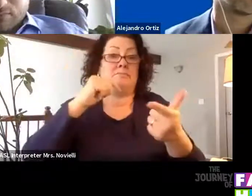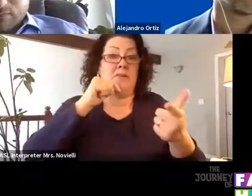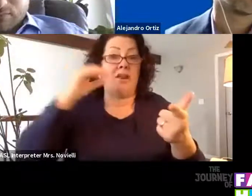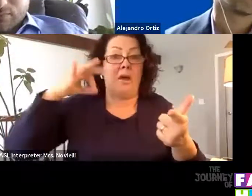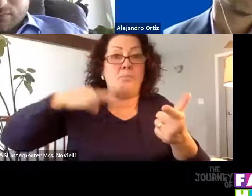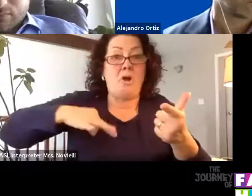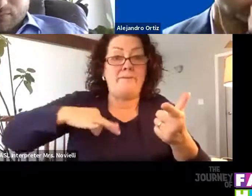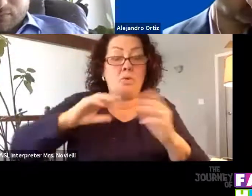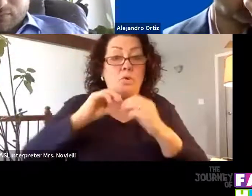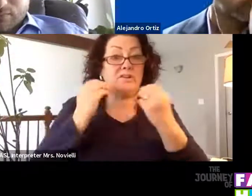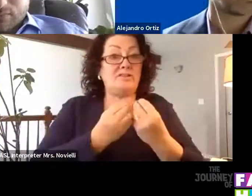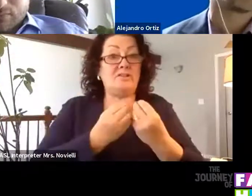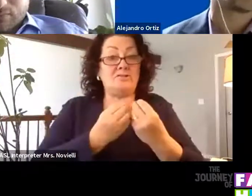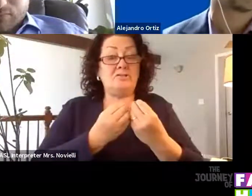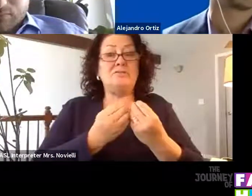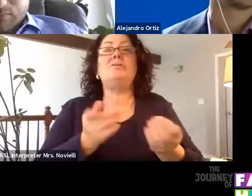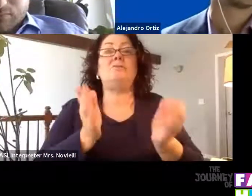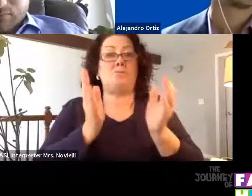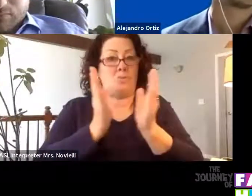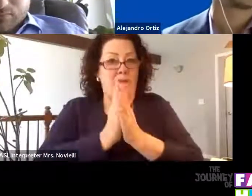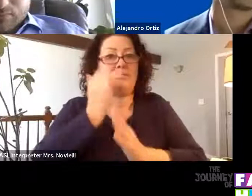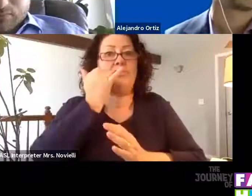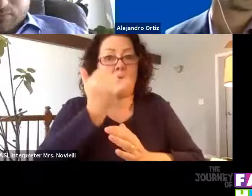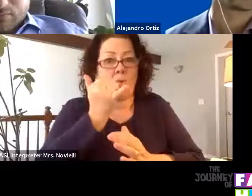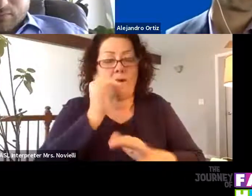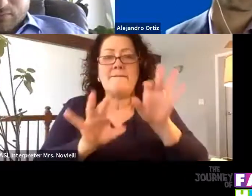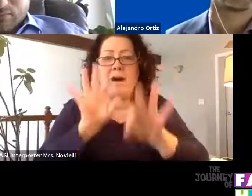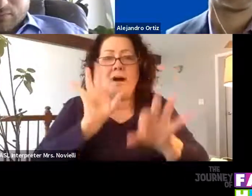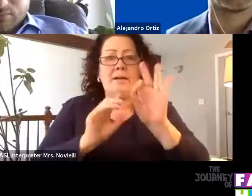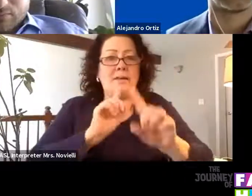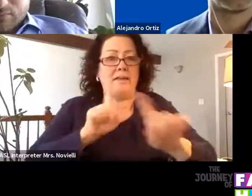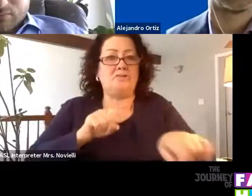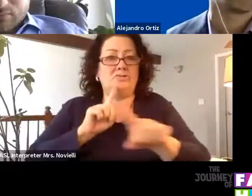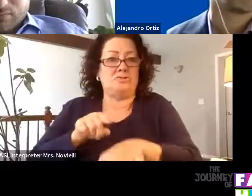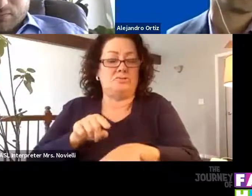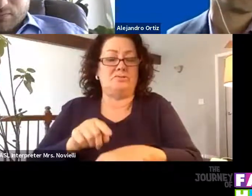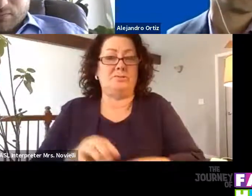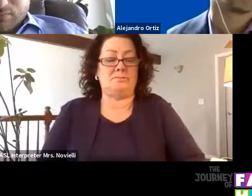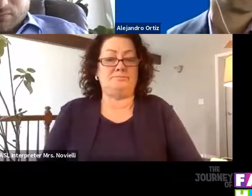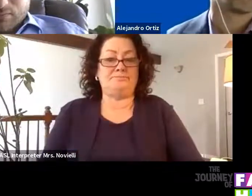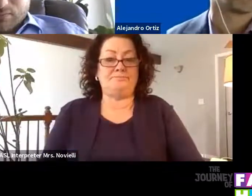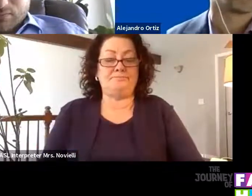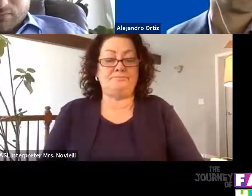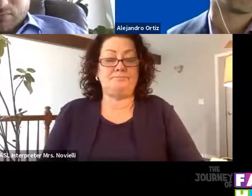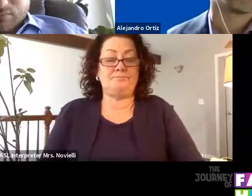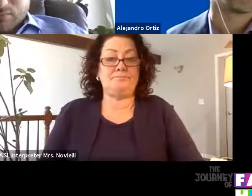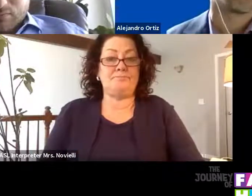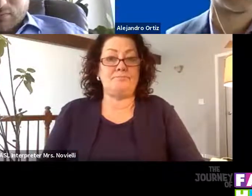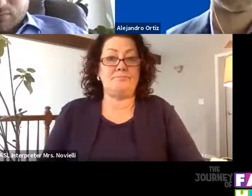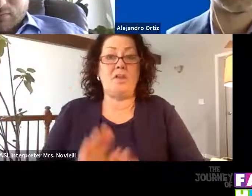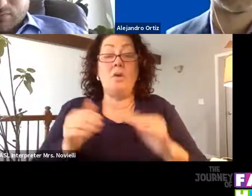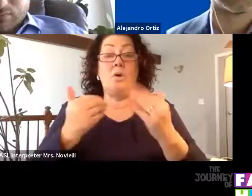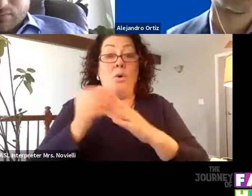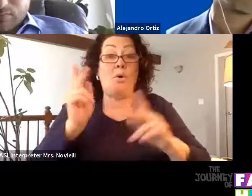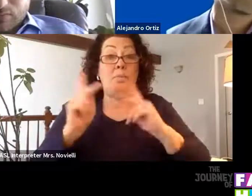space that are out there to help you figure out these issues. And, you know, all of the folks on this panel are